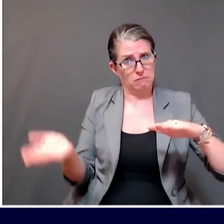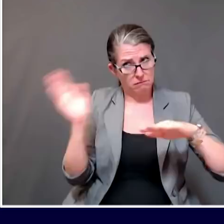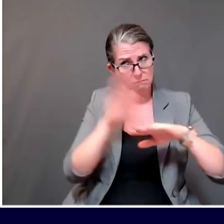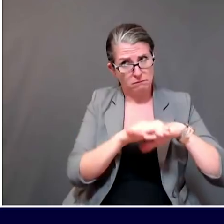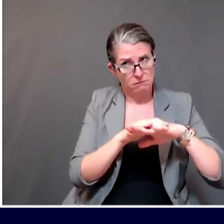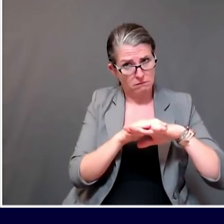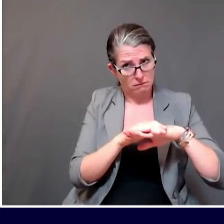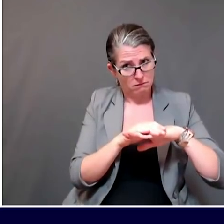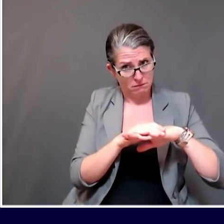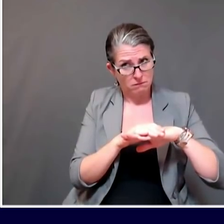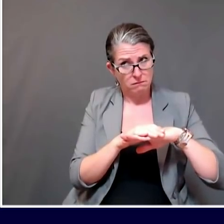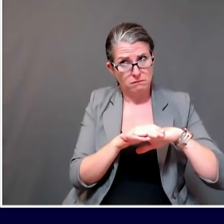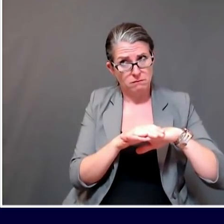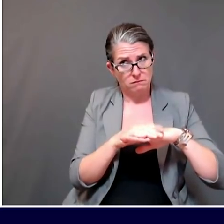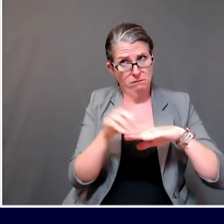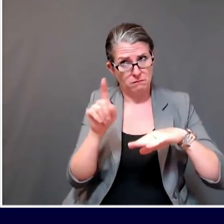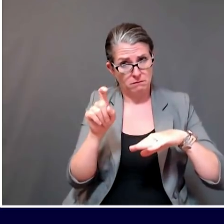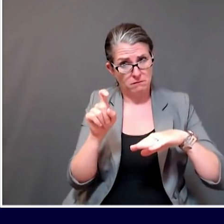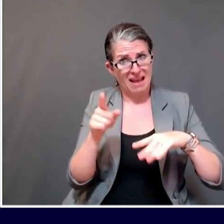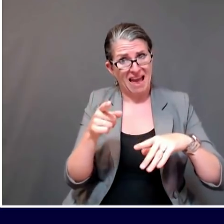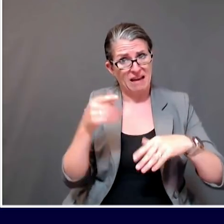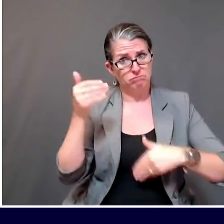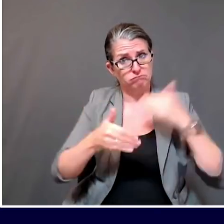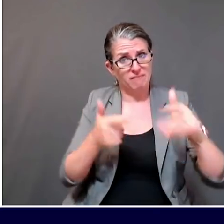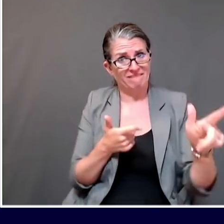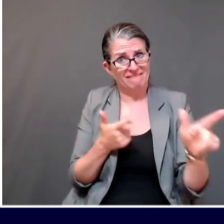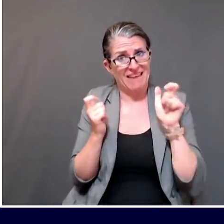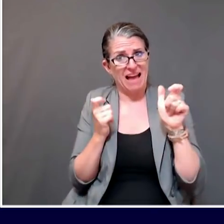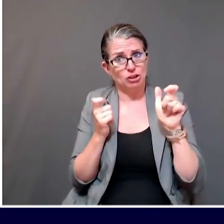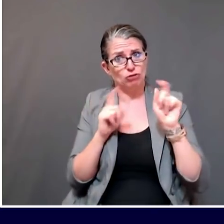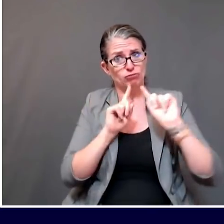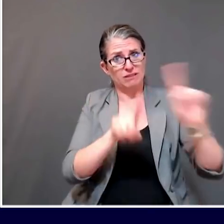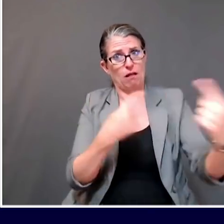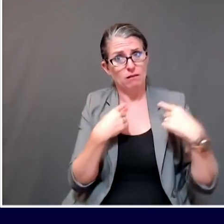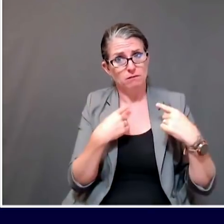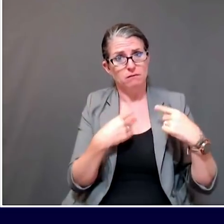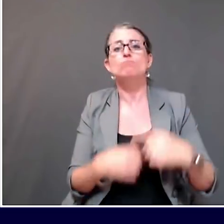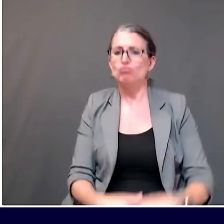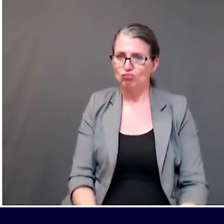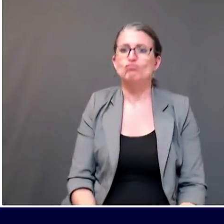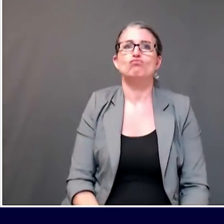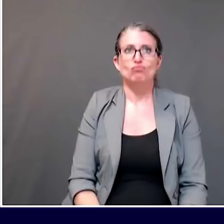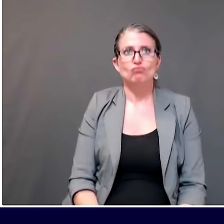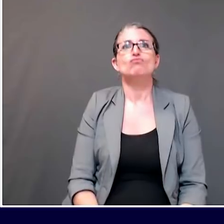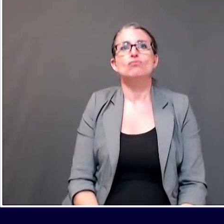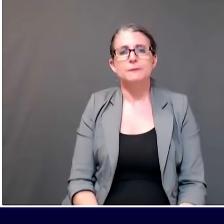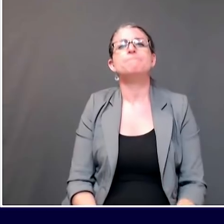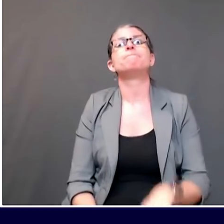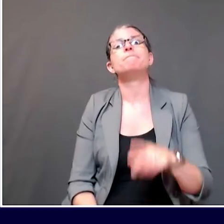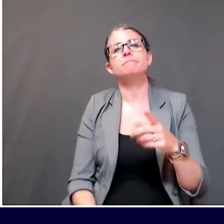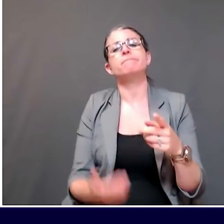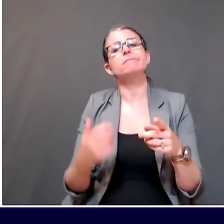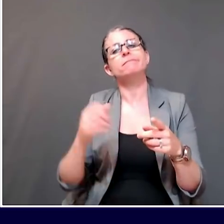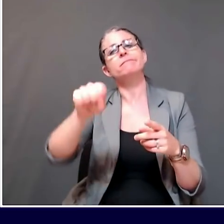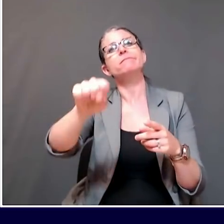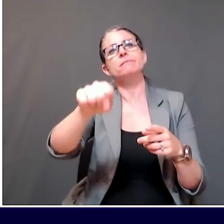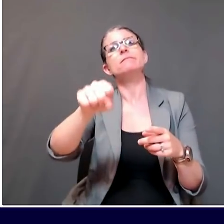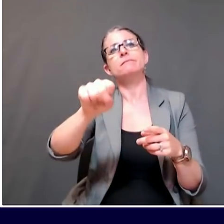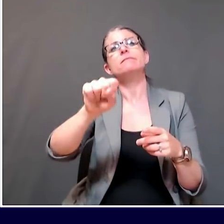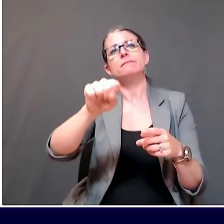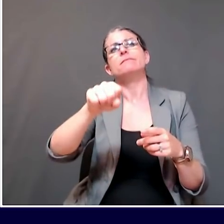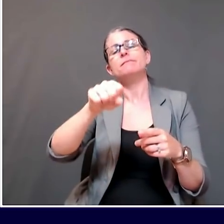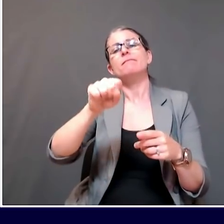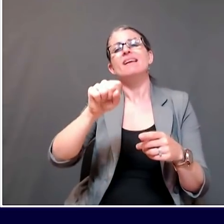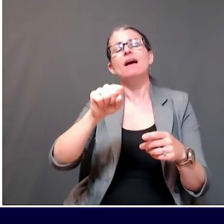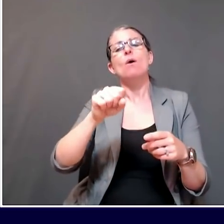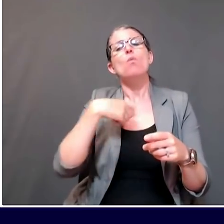them? Yeah, to be clear, they're capacity grants. They're not actually testing grants. We're not giving them money to, conduct the